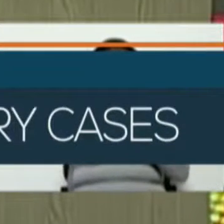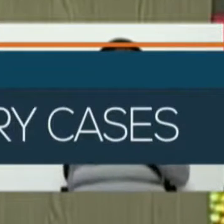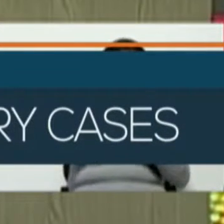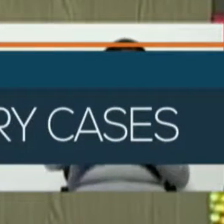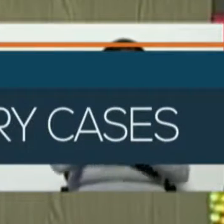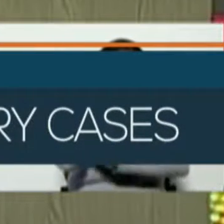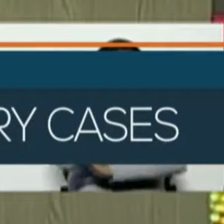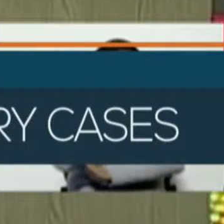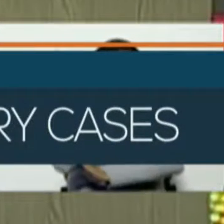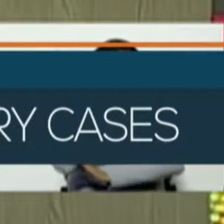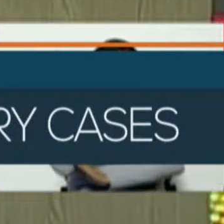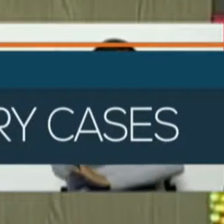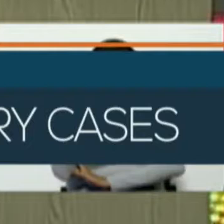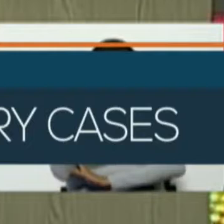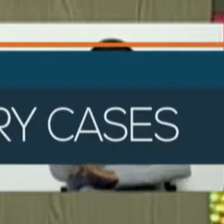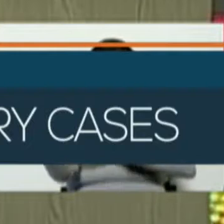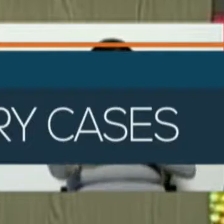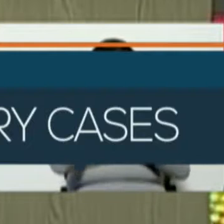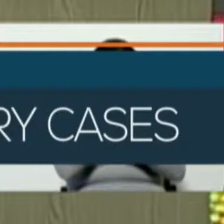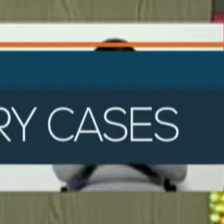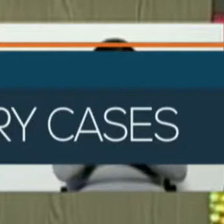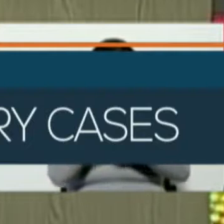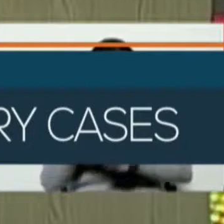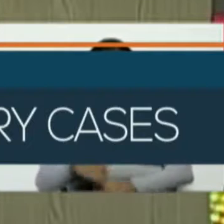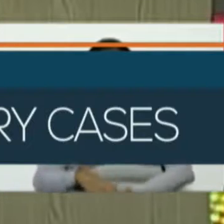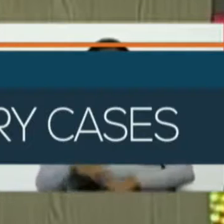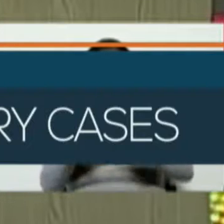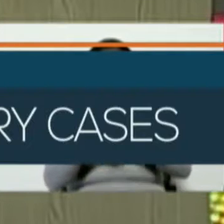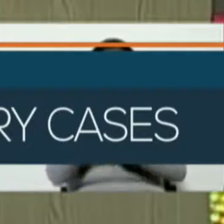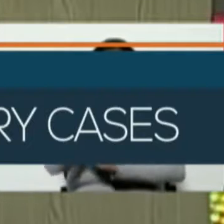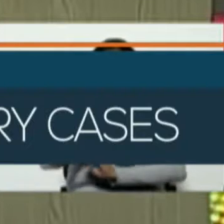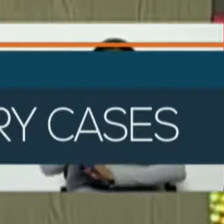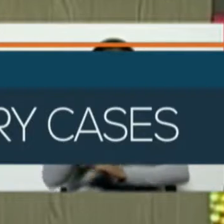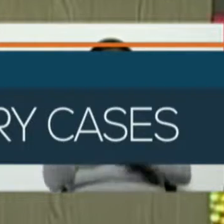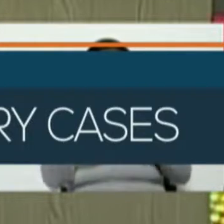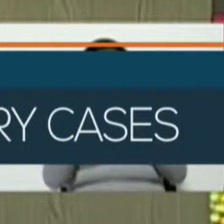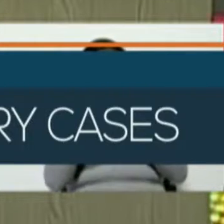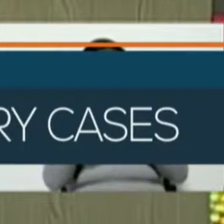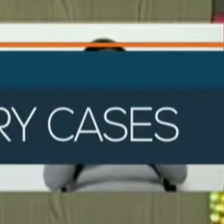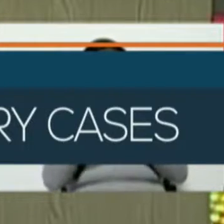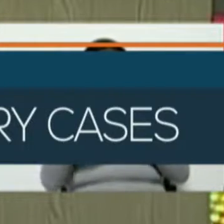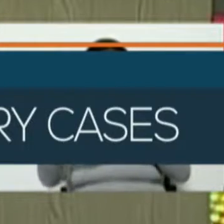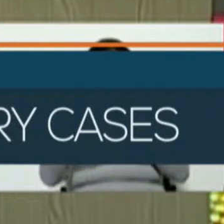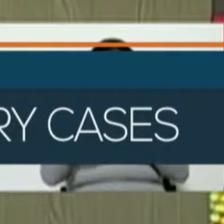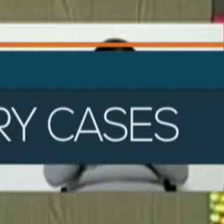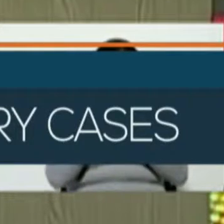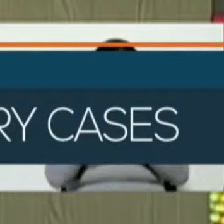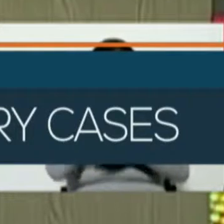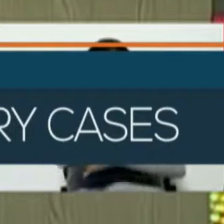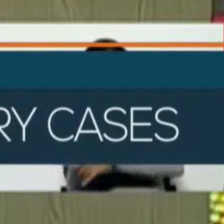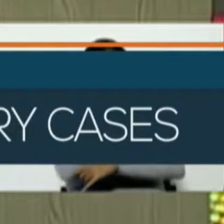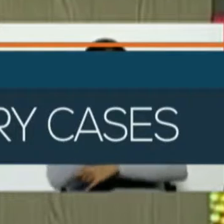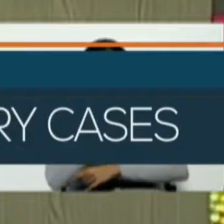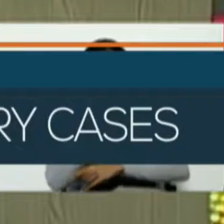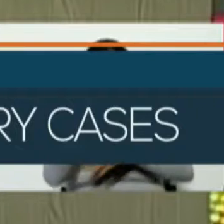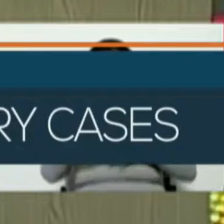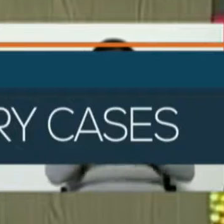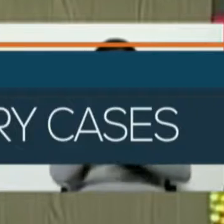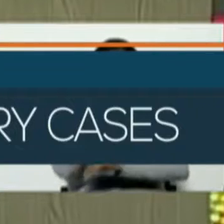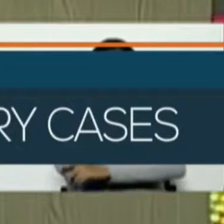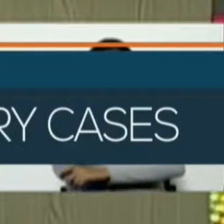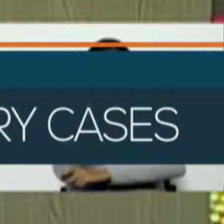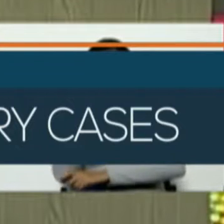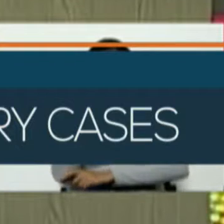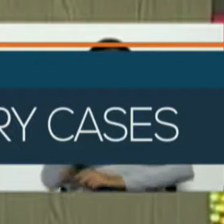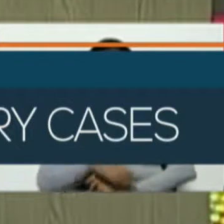and Apure. 2 more cases arrived from Brazil, 1 from Peru and another 1 from Ecuador, both of which